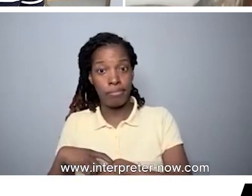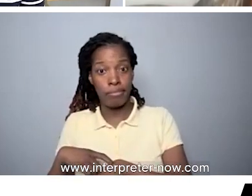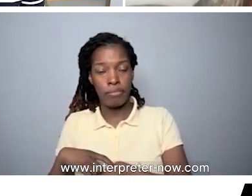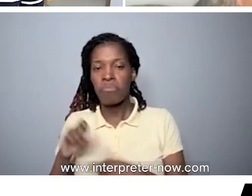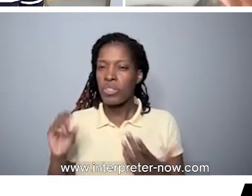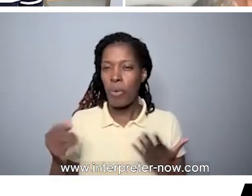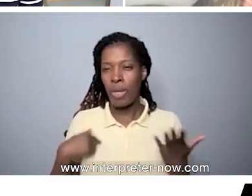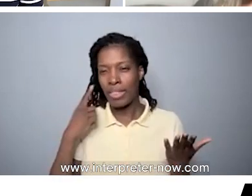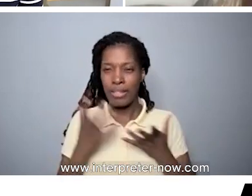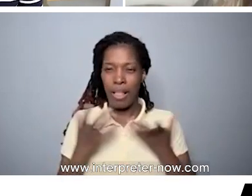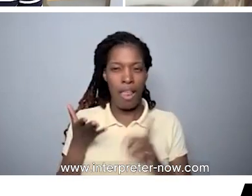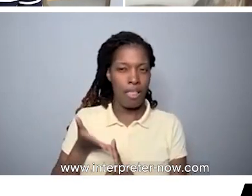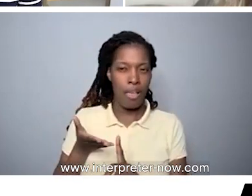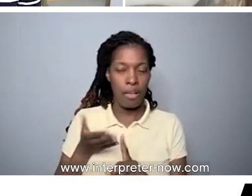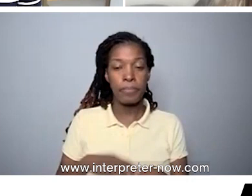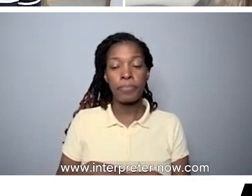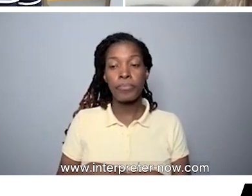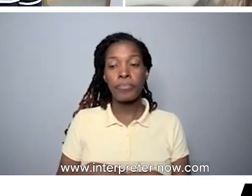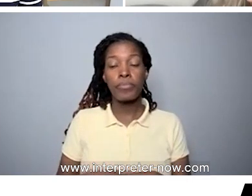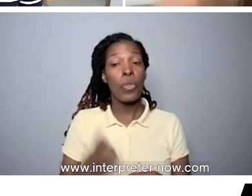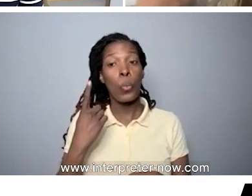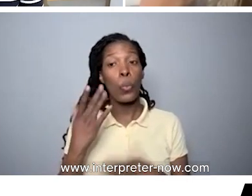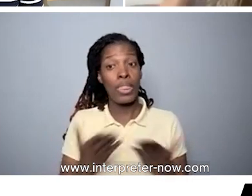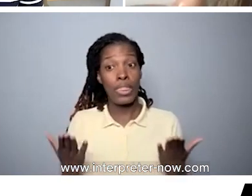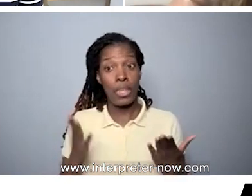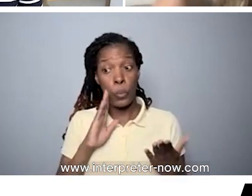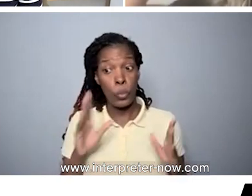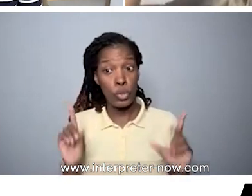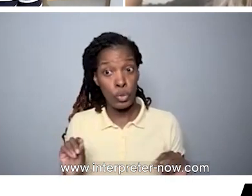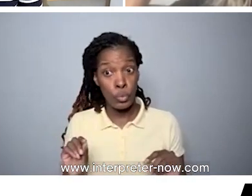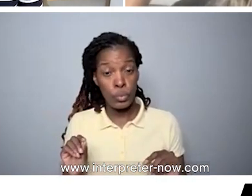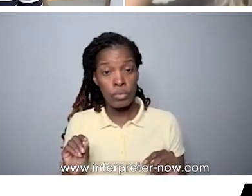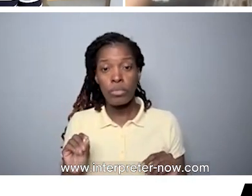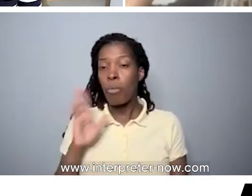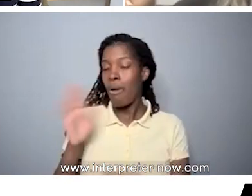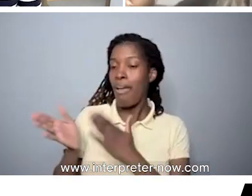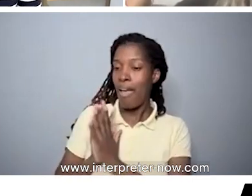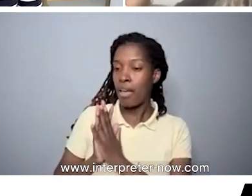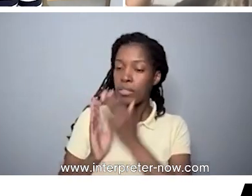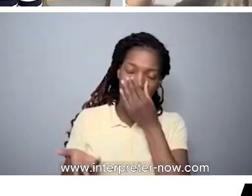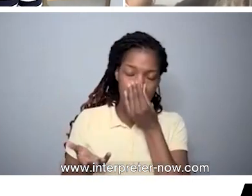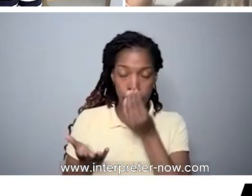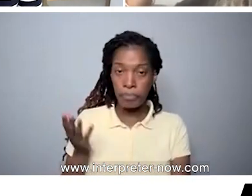think that there's a lot there. So one of the things that we do is we ask,